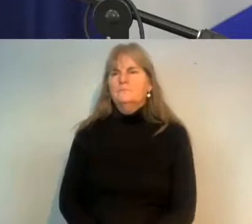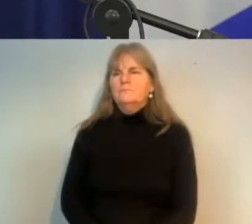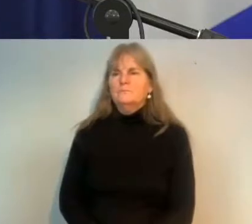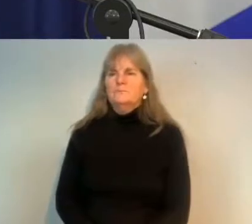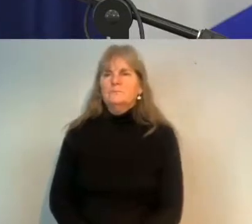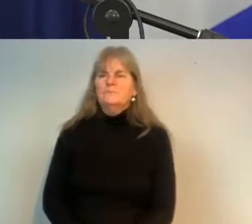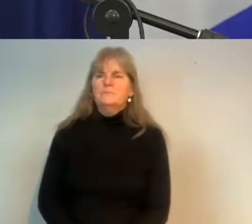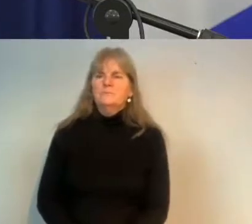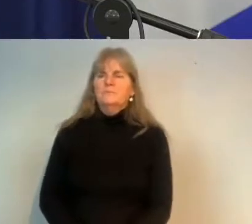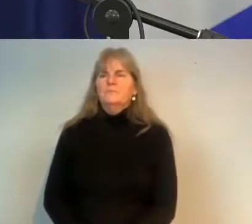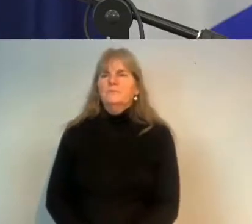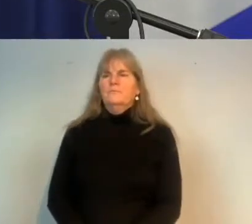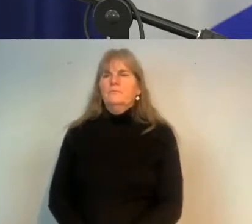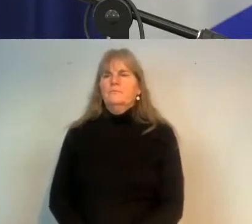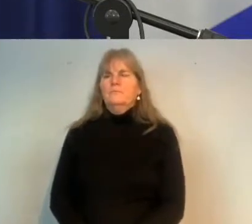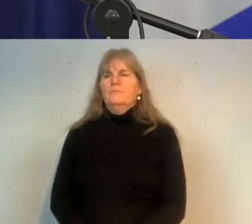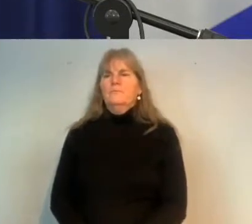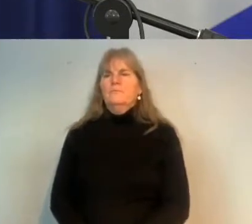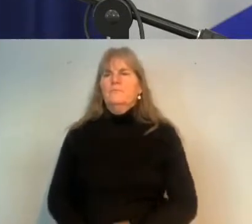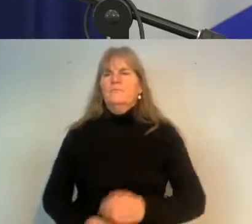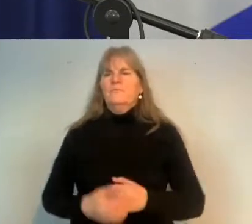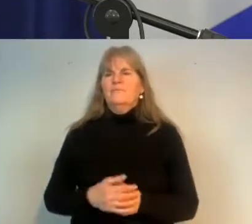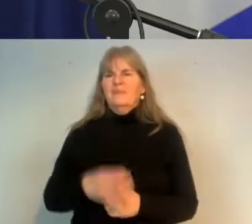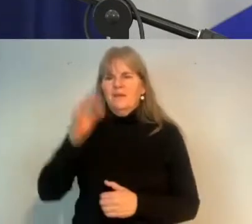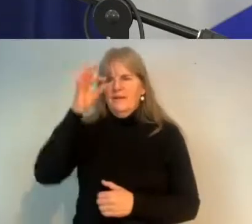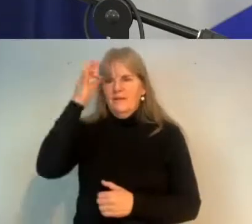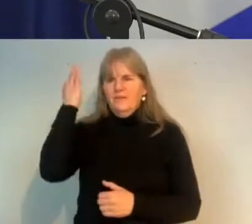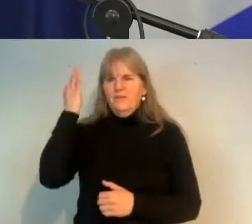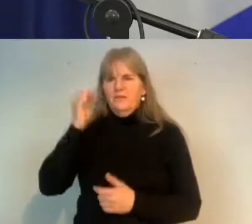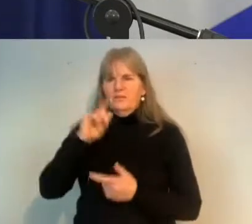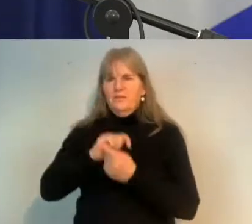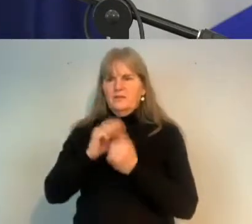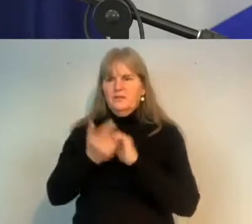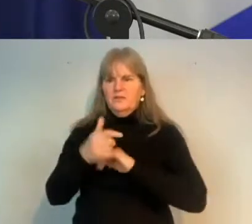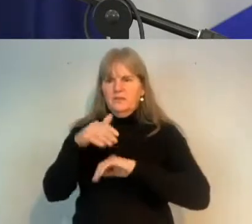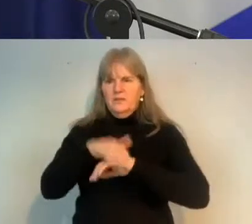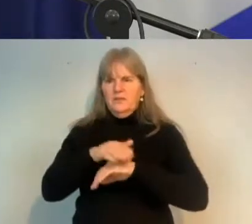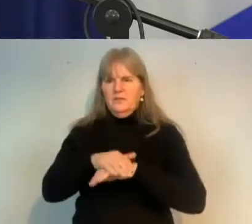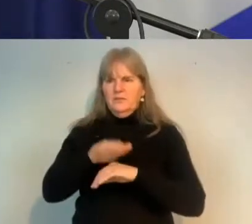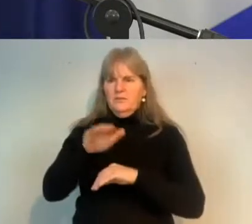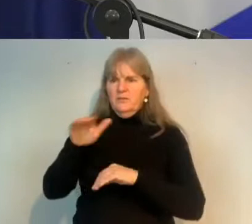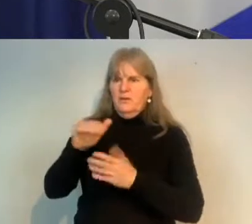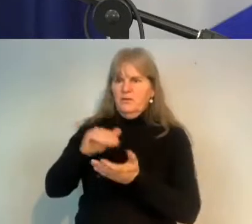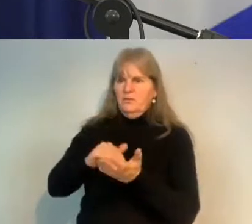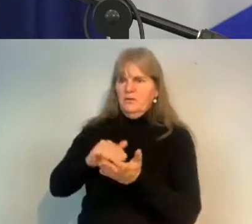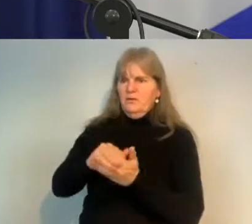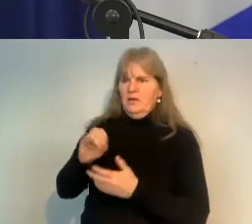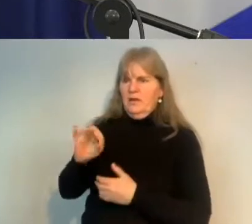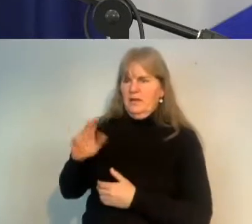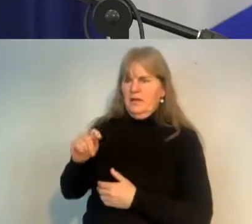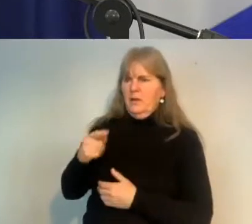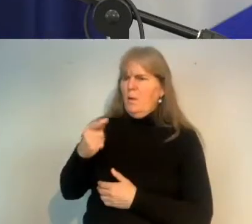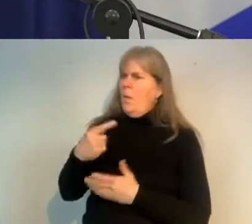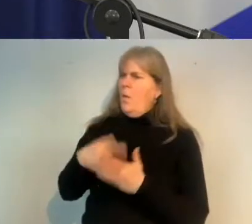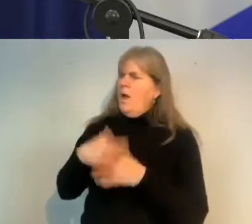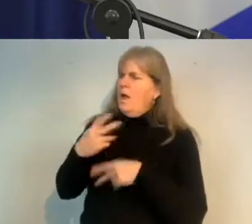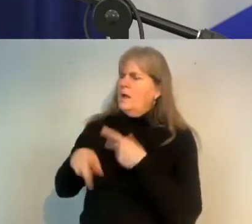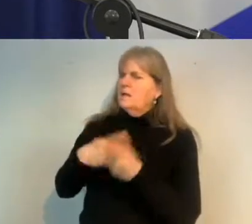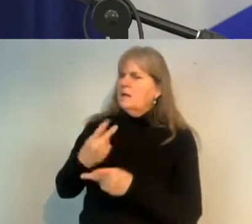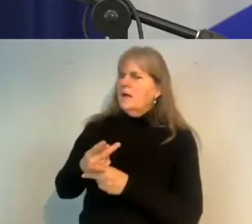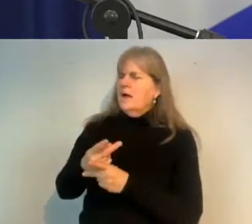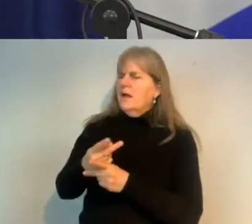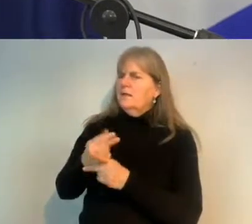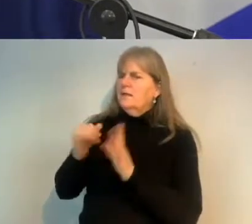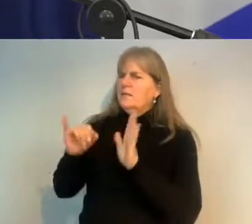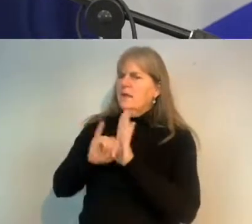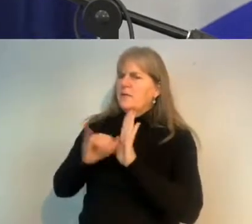Français et en anglais, s'il vous plaît. So the question is for Dr. Elliott. What kind of indicators would you